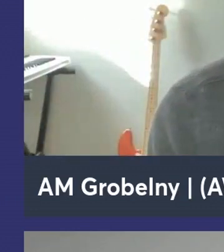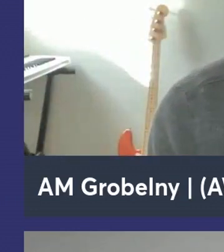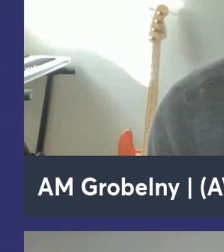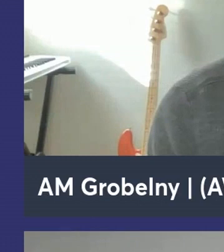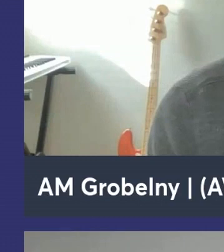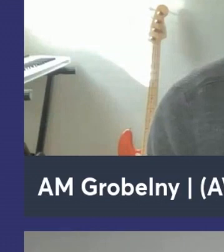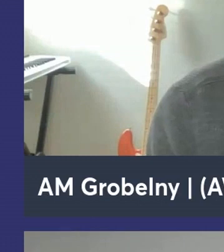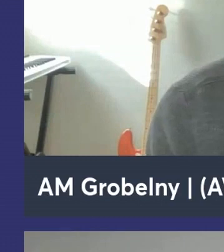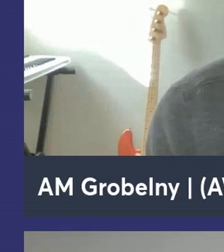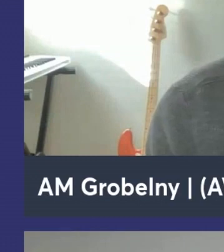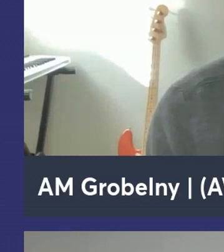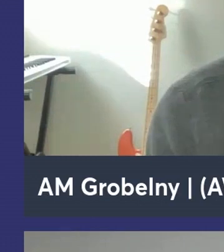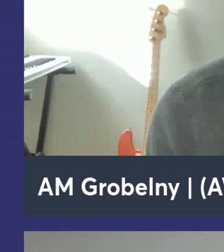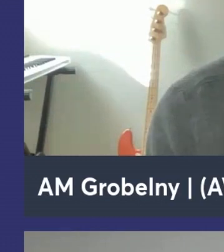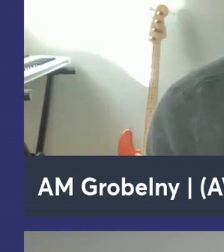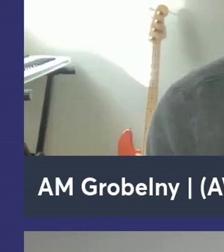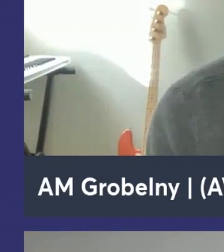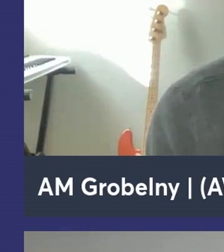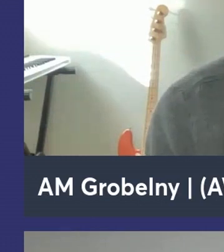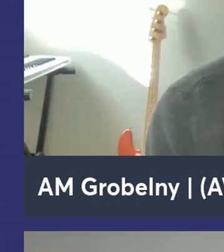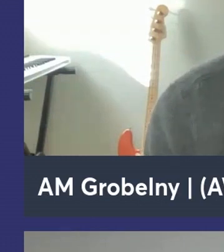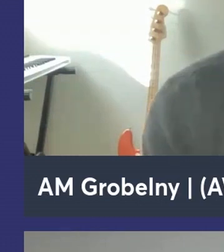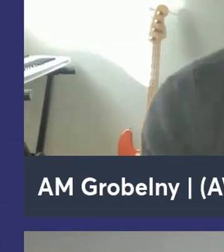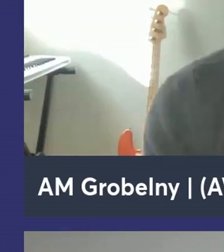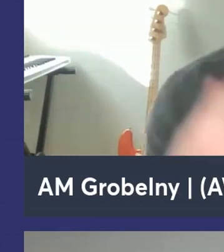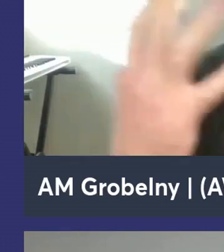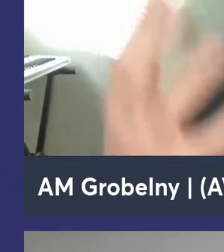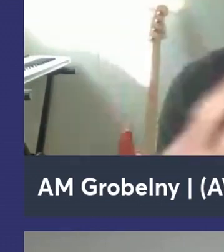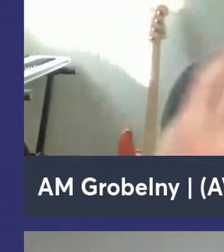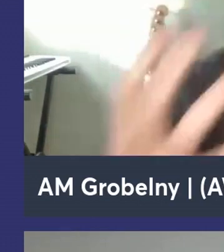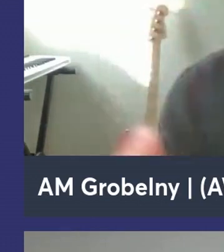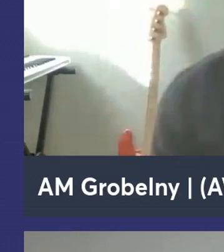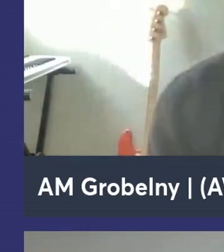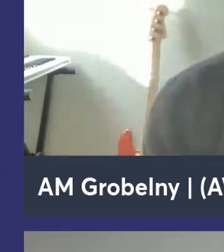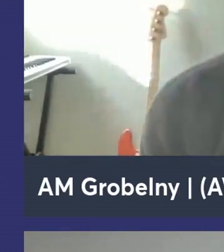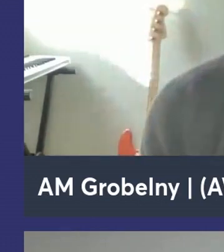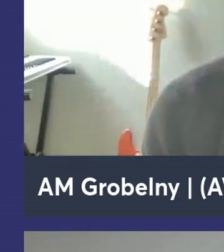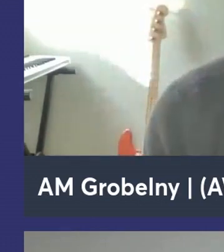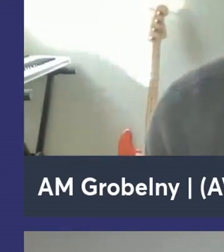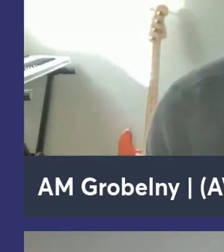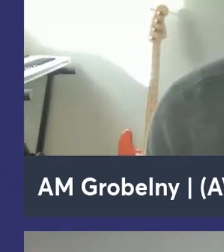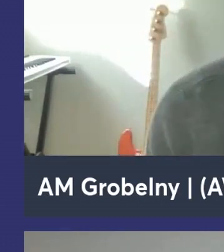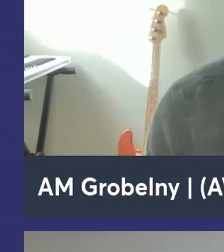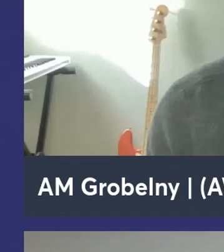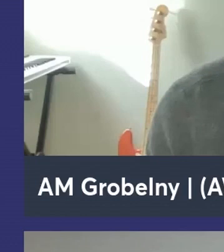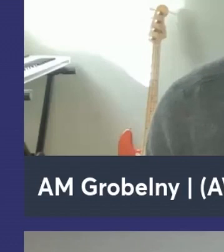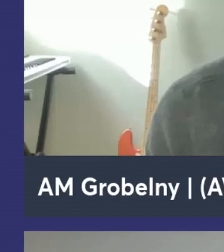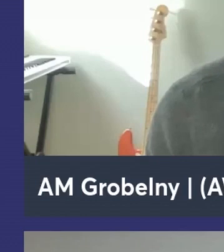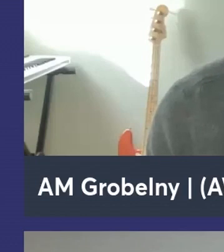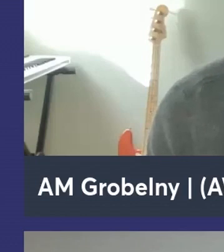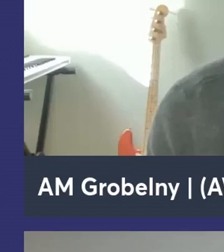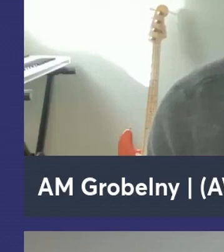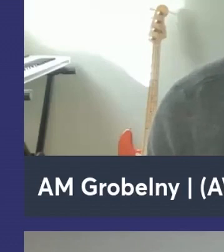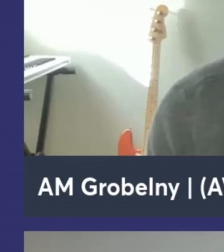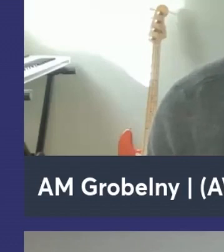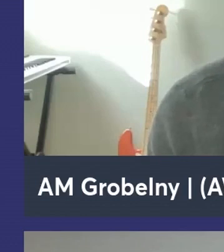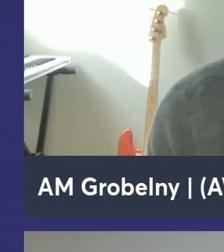across all these different types of data sets and training models, you're